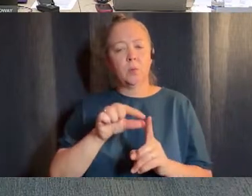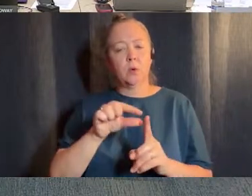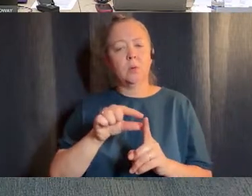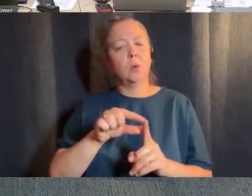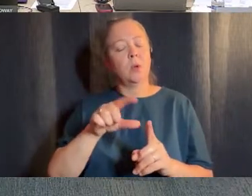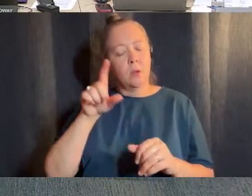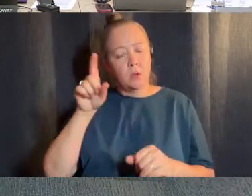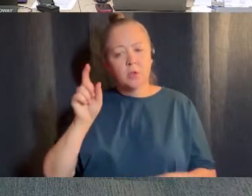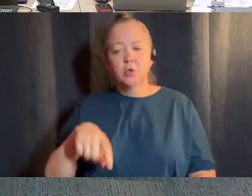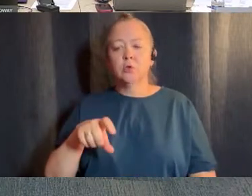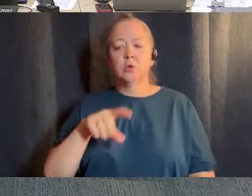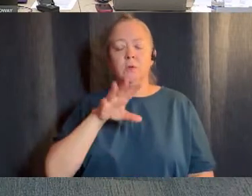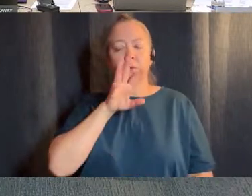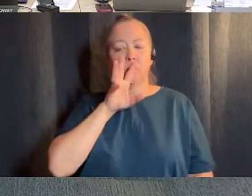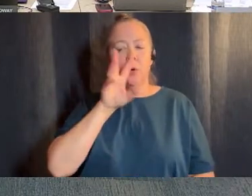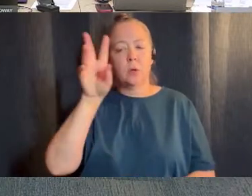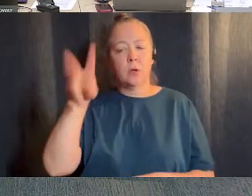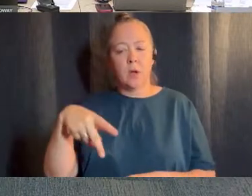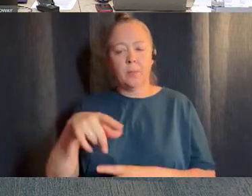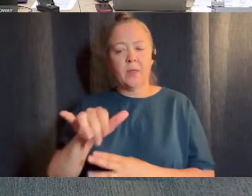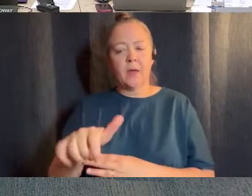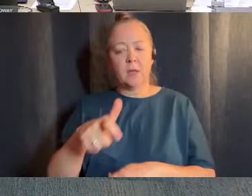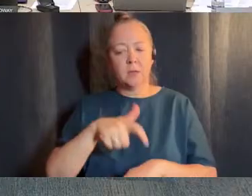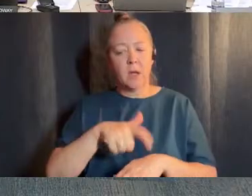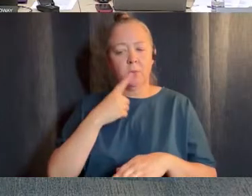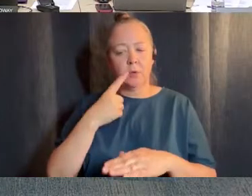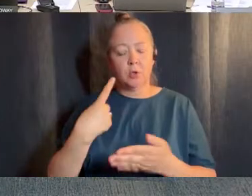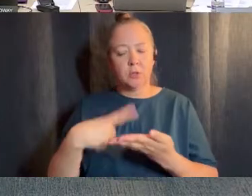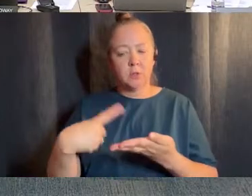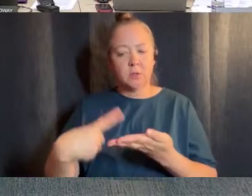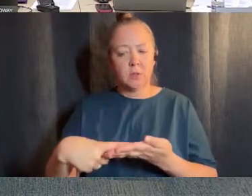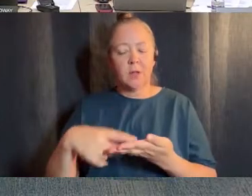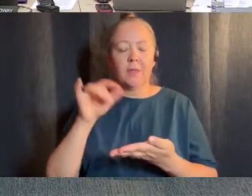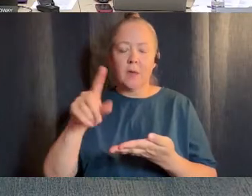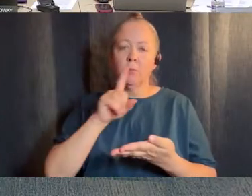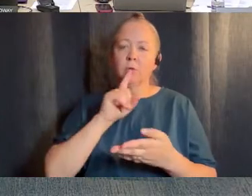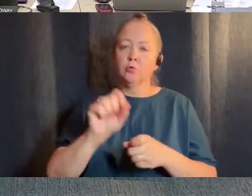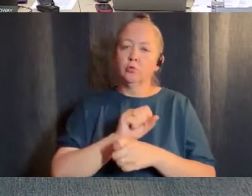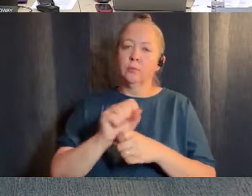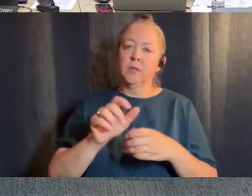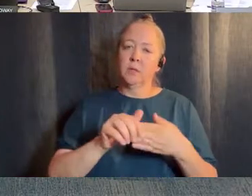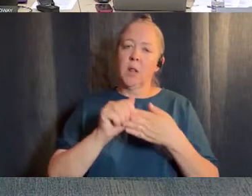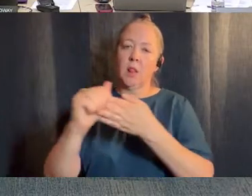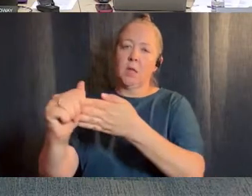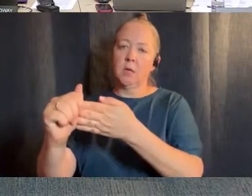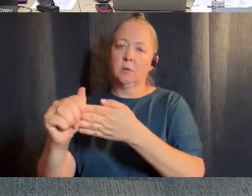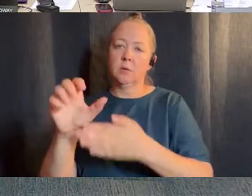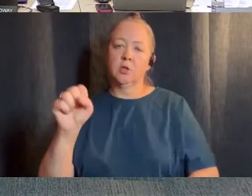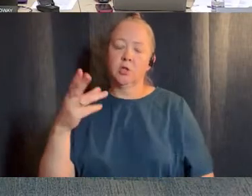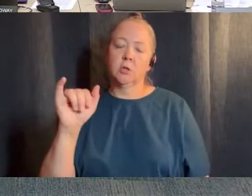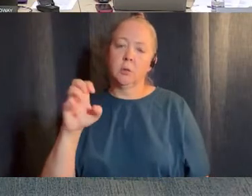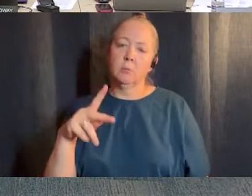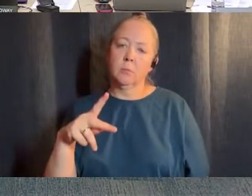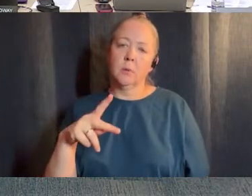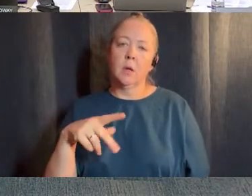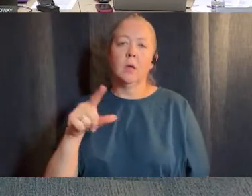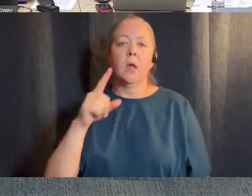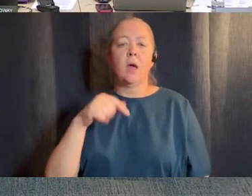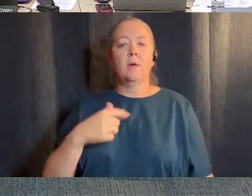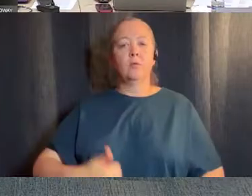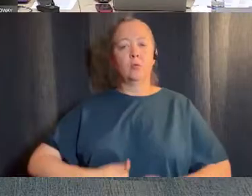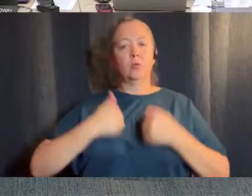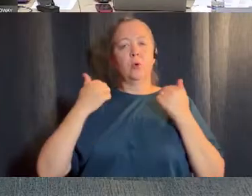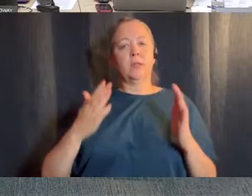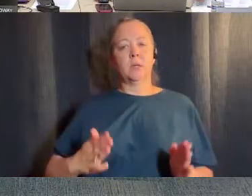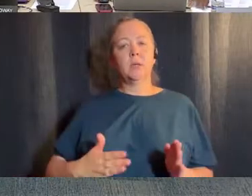leadership. I'm very glad that there are residents that dedicate themselves to public service by running for